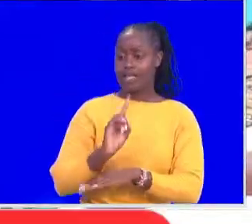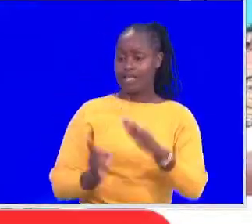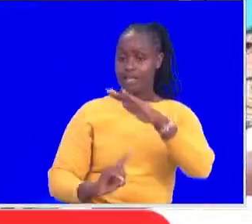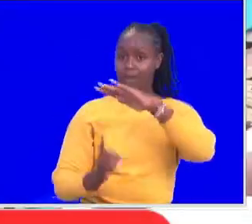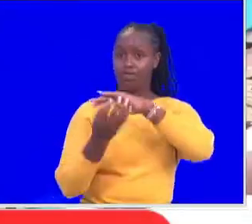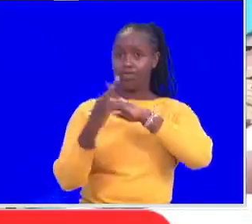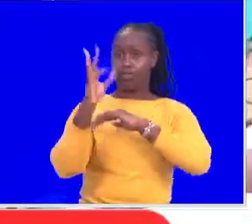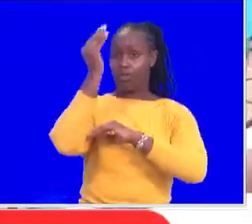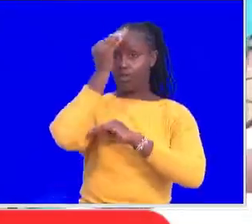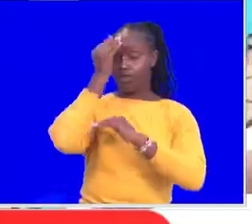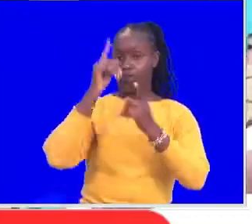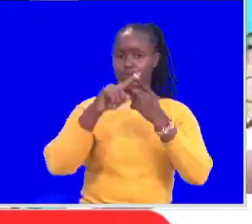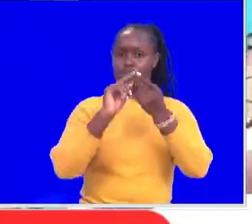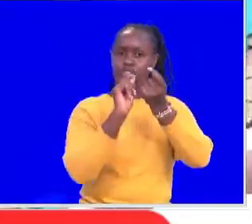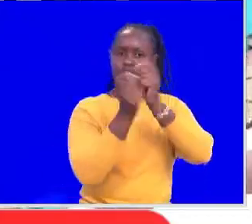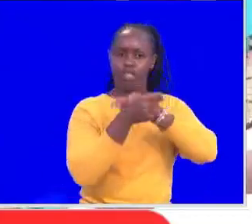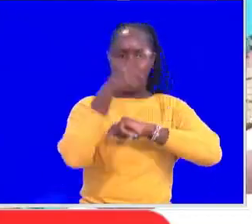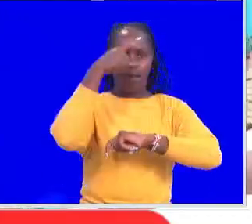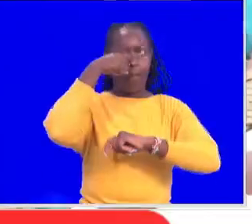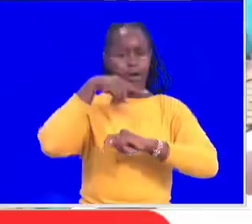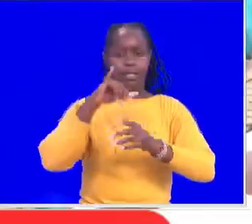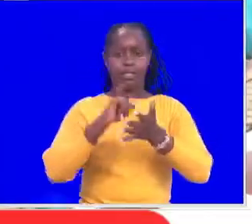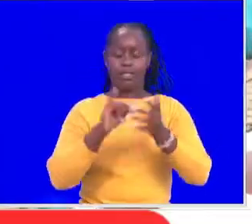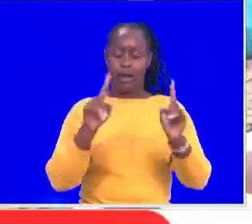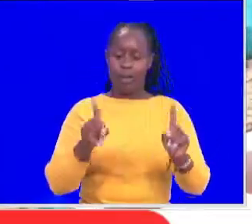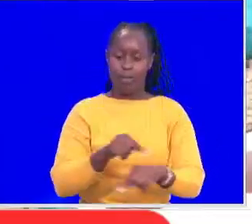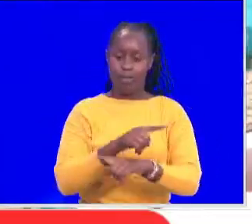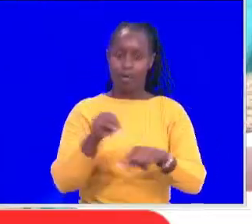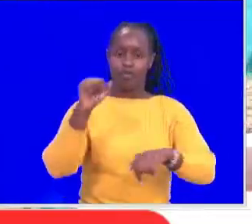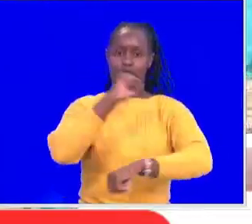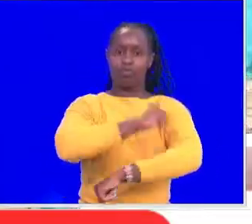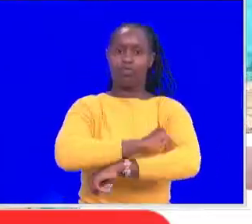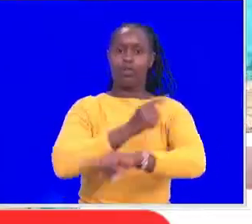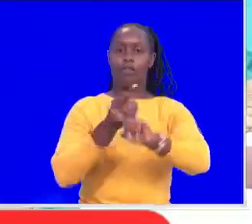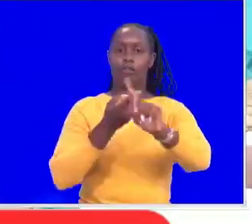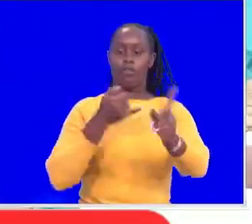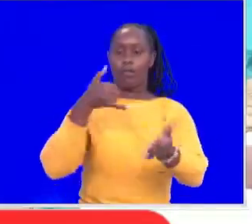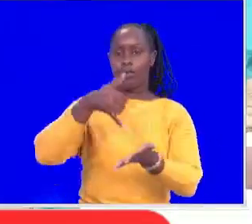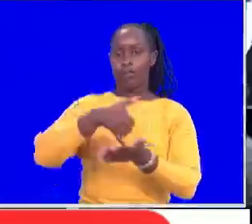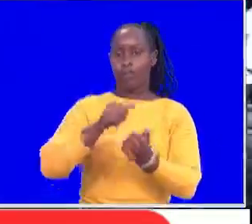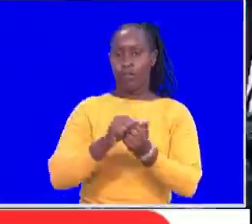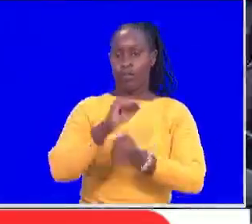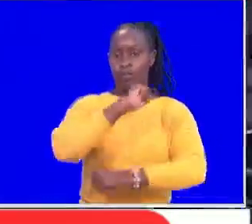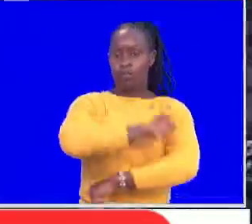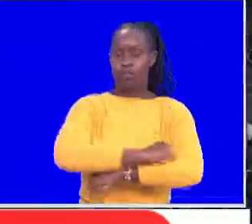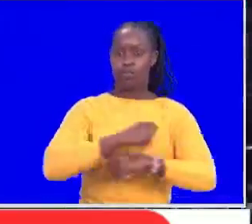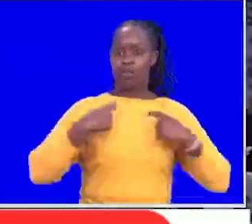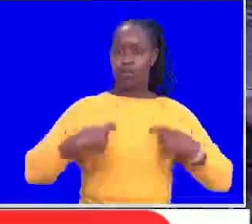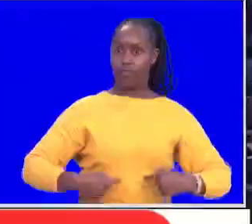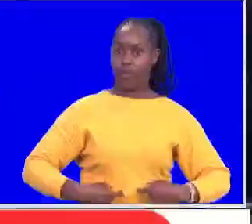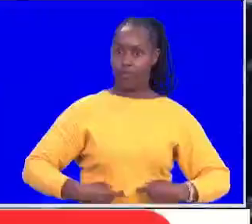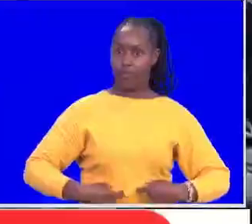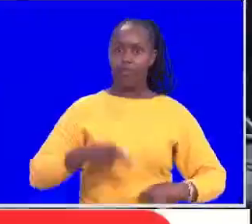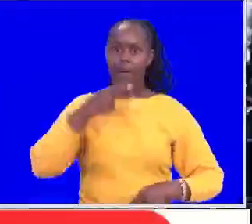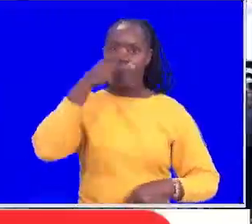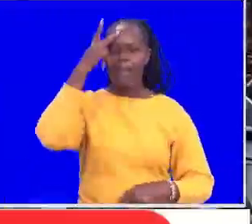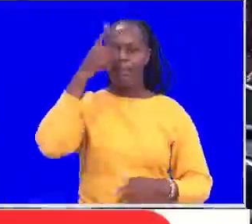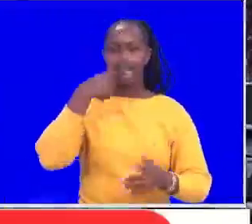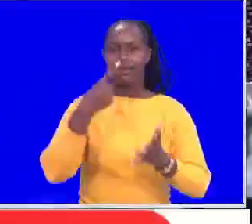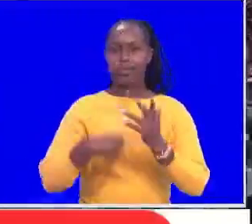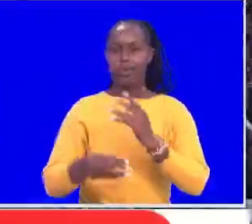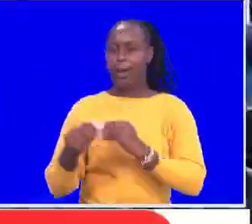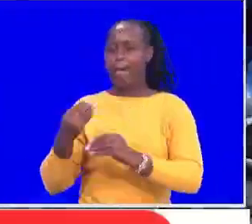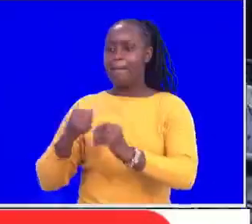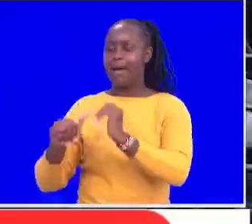to review the policy that prohibits schools from any involvement in school uniforms. The parents argue that the process of sourcing